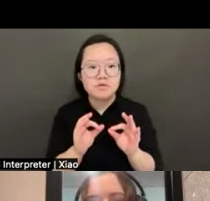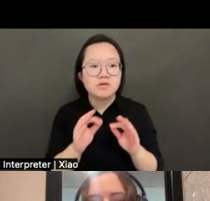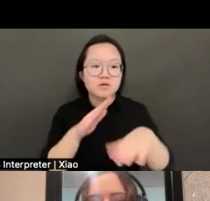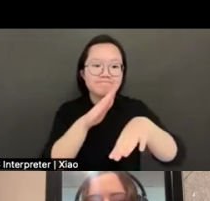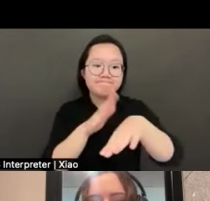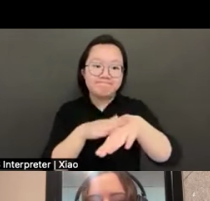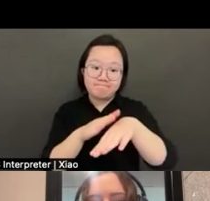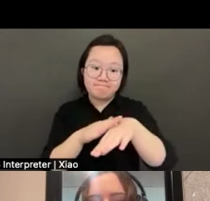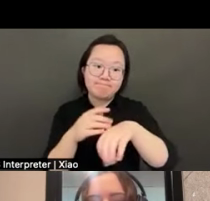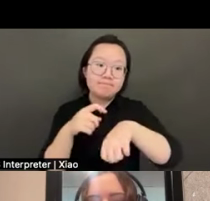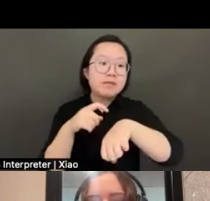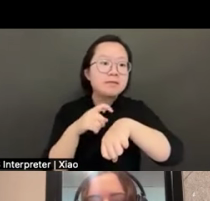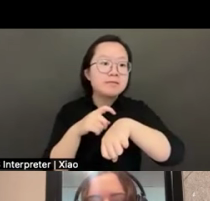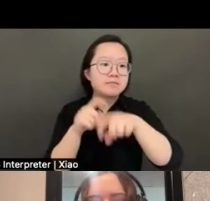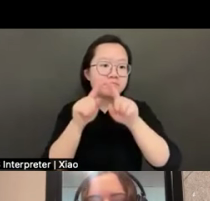application.